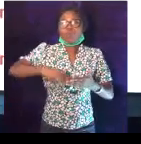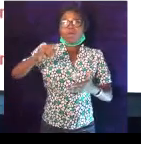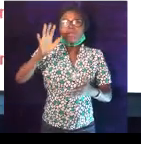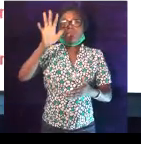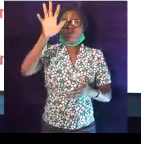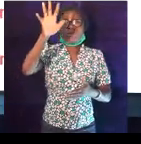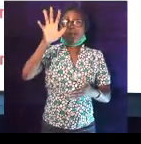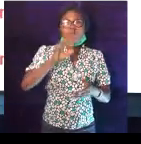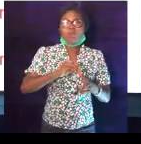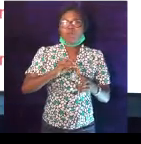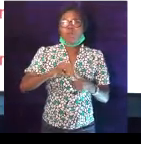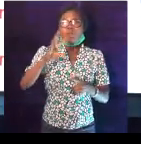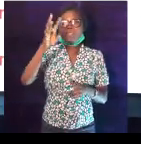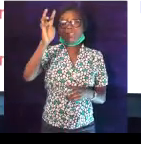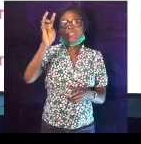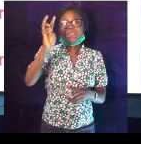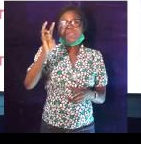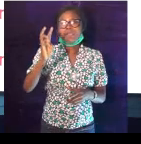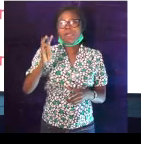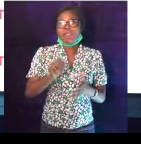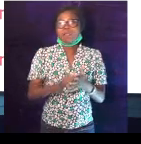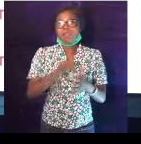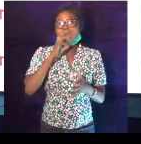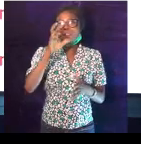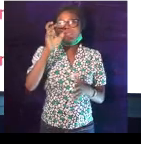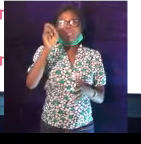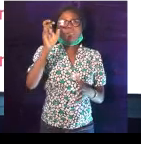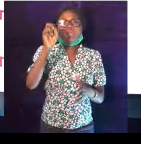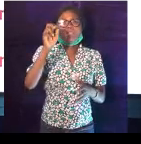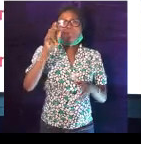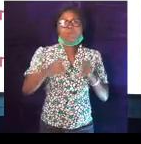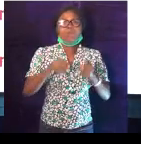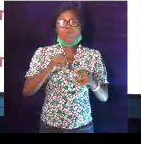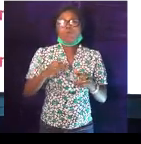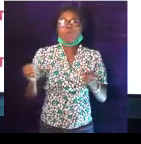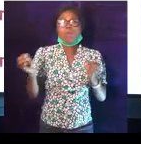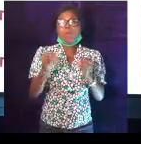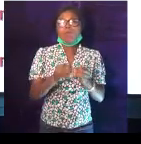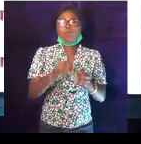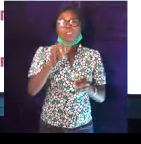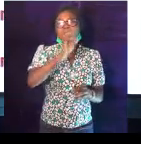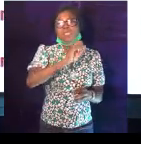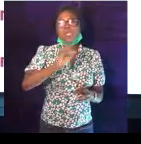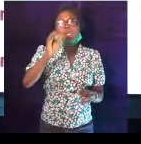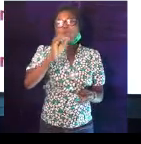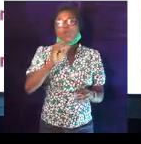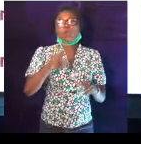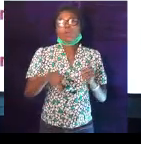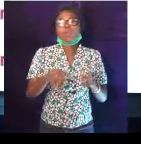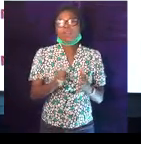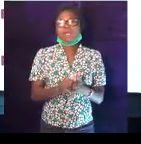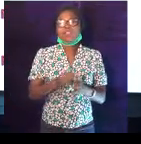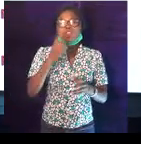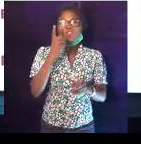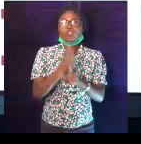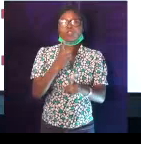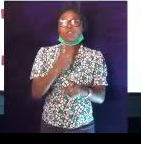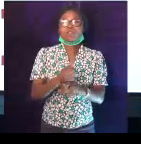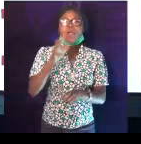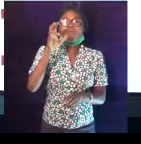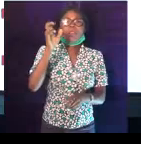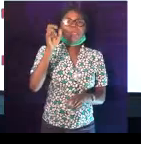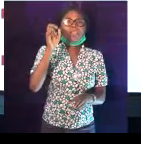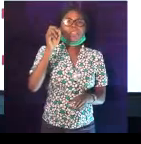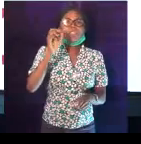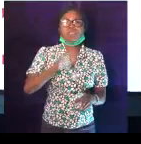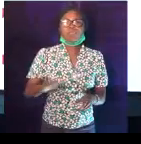score 5 or 6. That is 30 people plus 0 people. And that is just 30